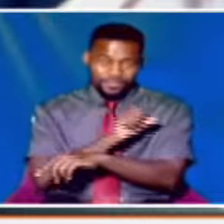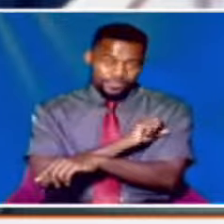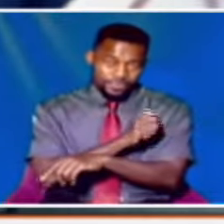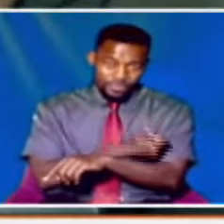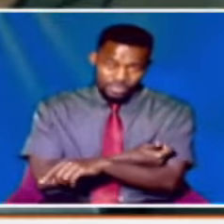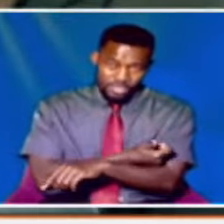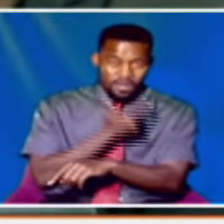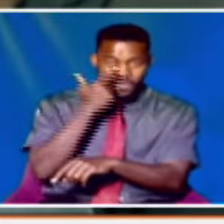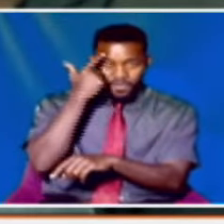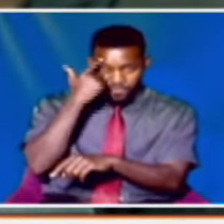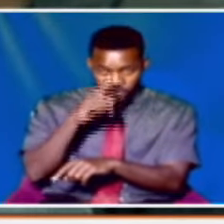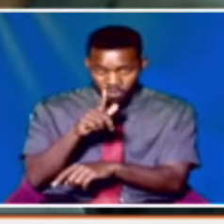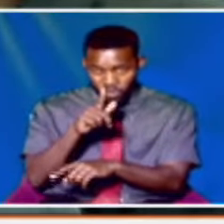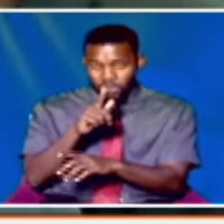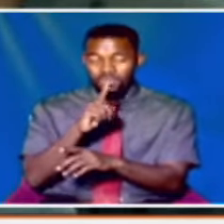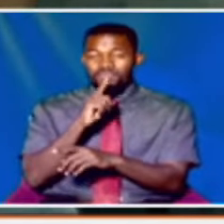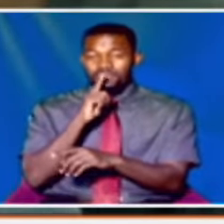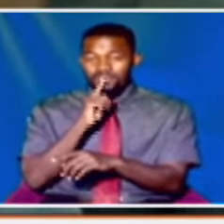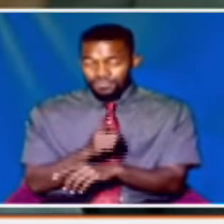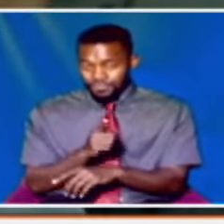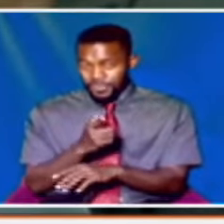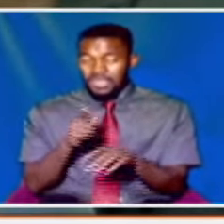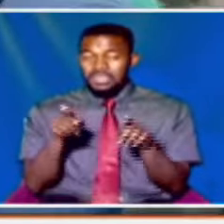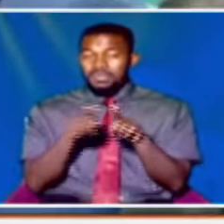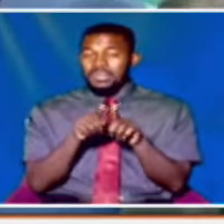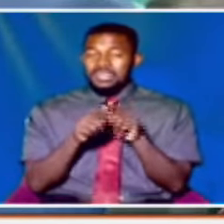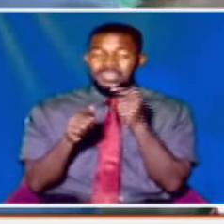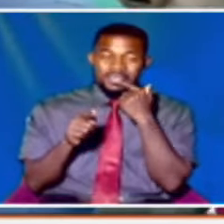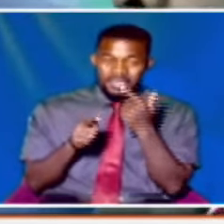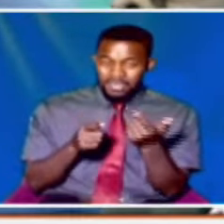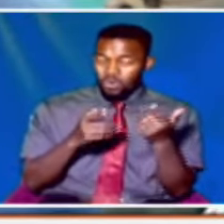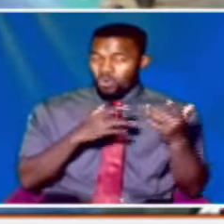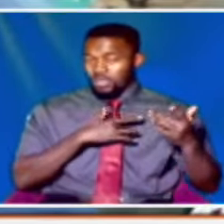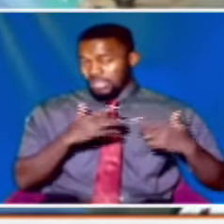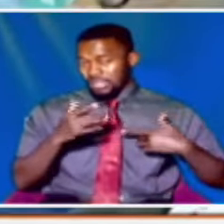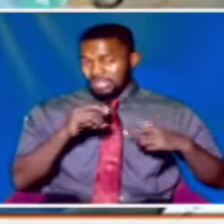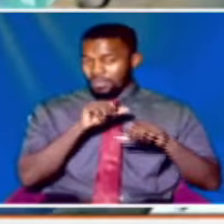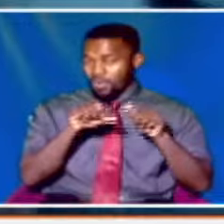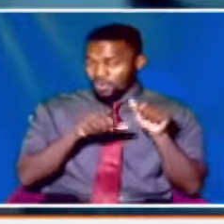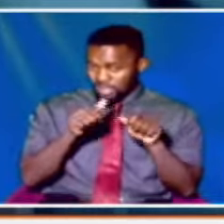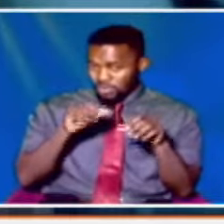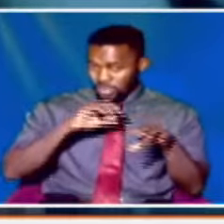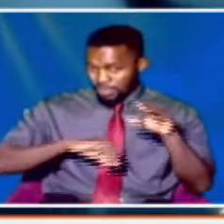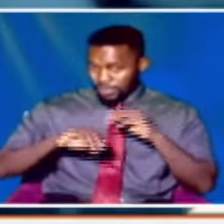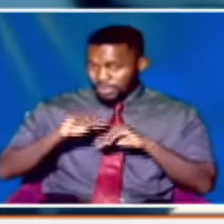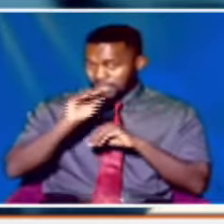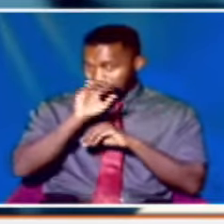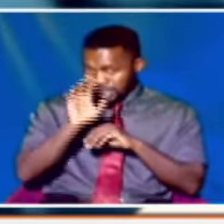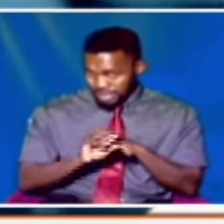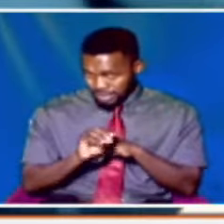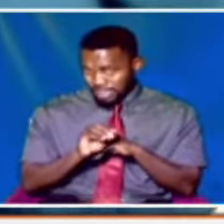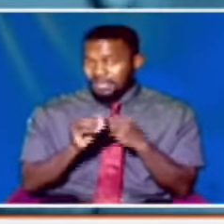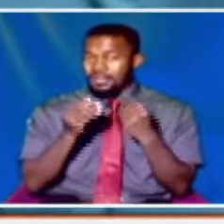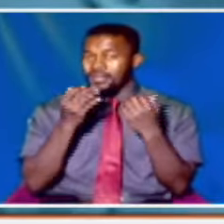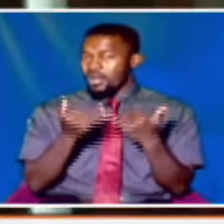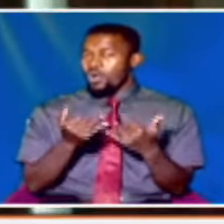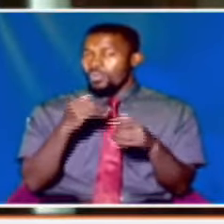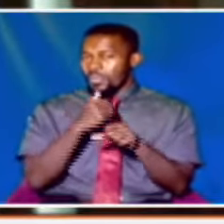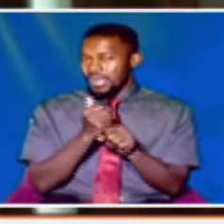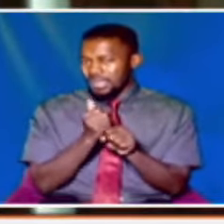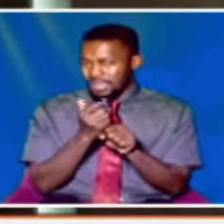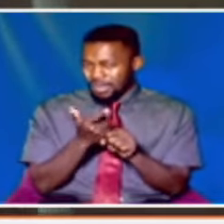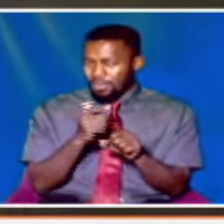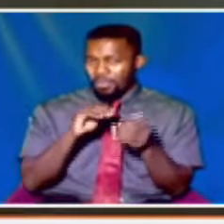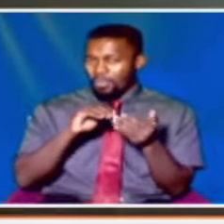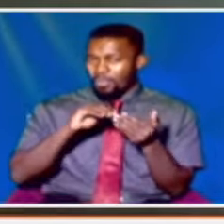prosecution. Mubarak also highlighted the concerns over the rate of corruption that they claim is causing natural calamities